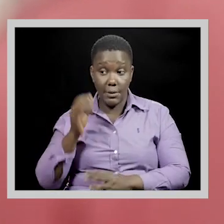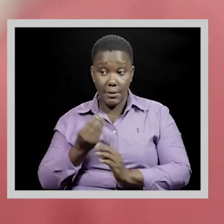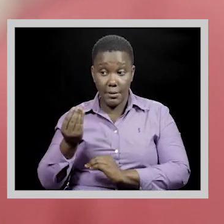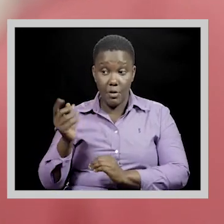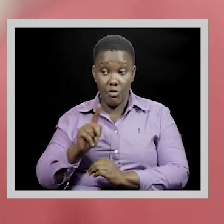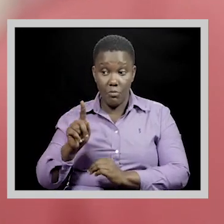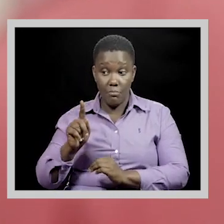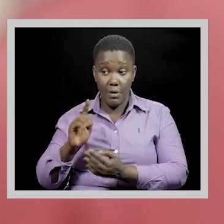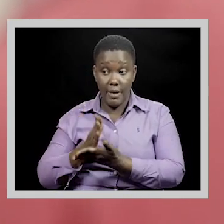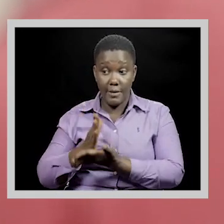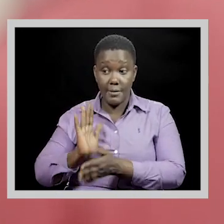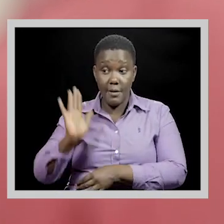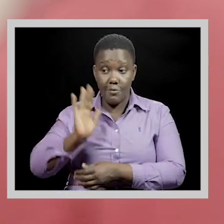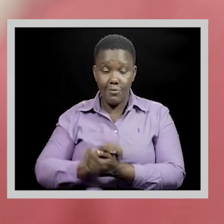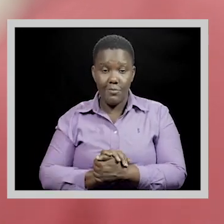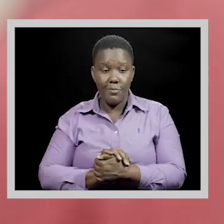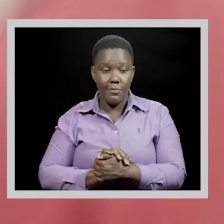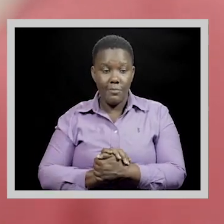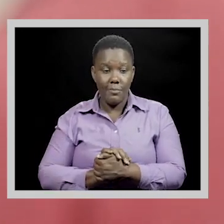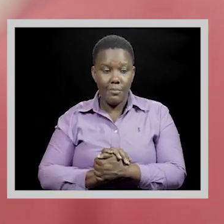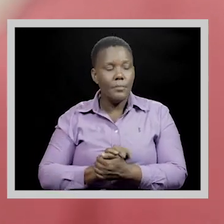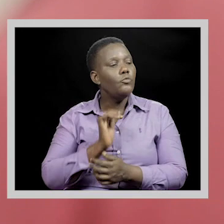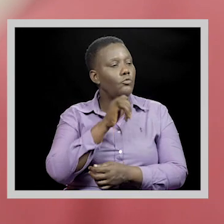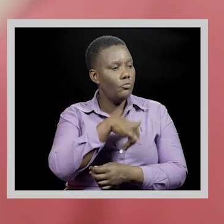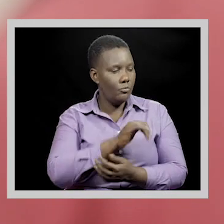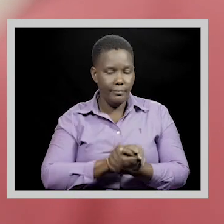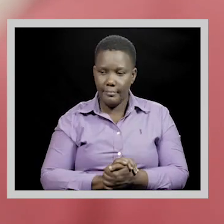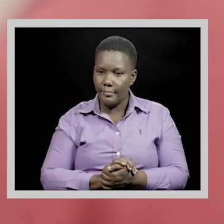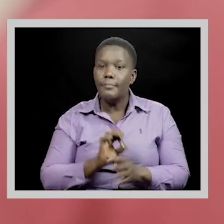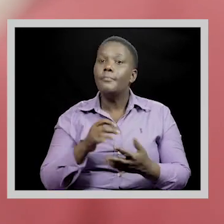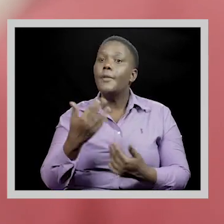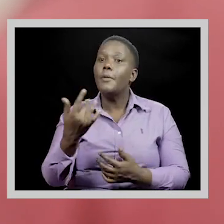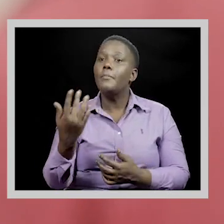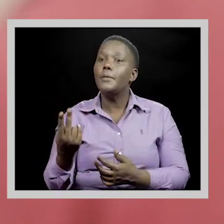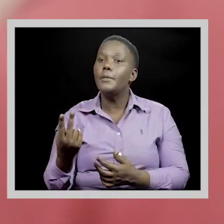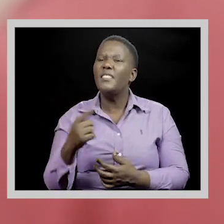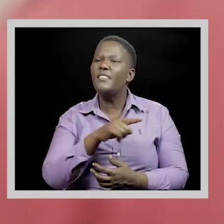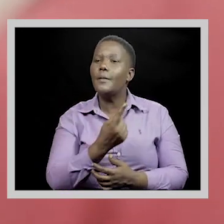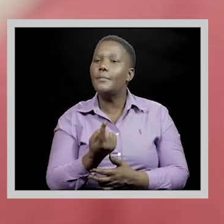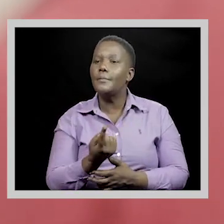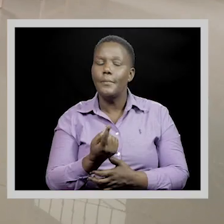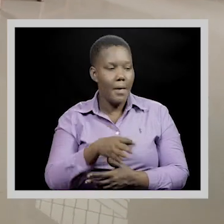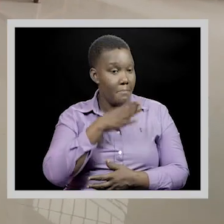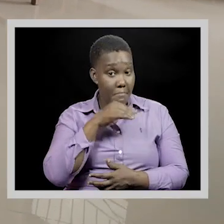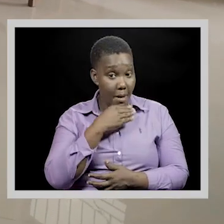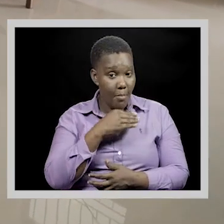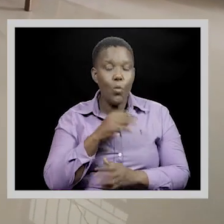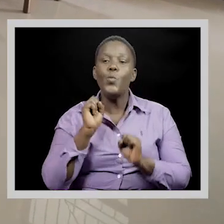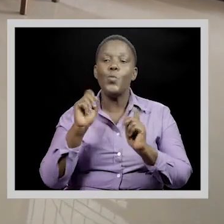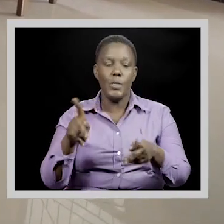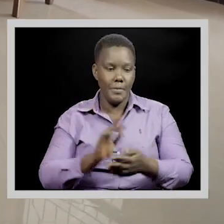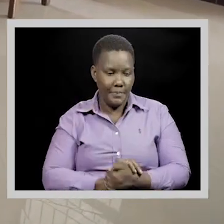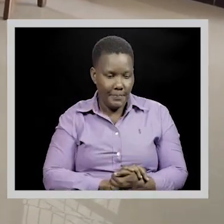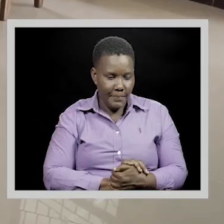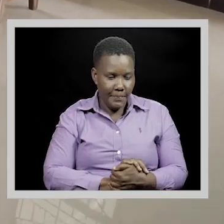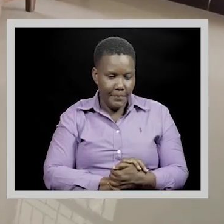yako awepo wakati kesi inaendelea? Na mshtakiwa namba mbili? Baba. Non-appearance